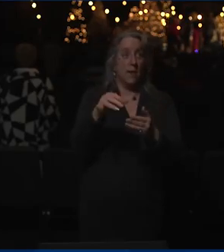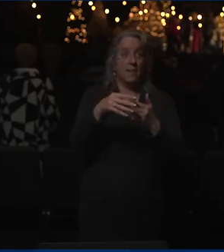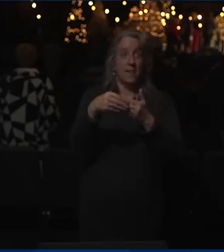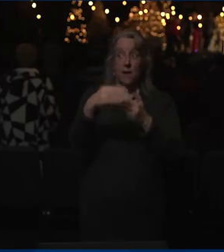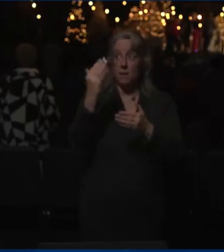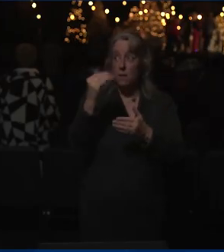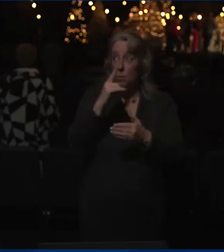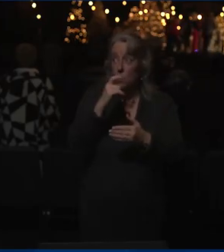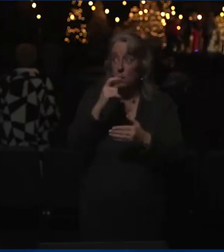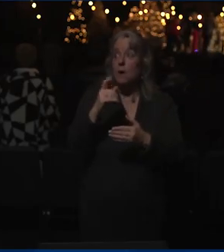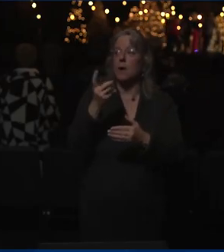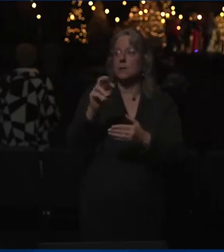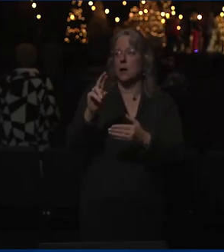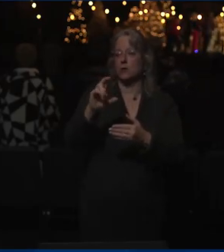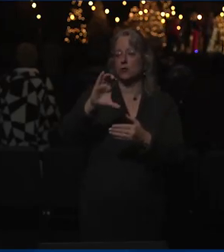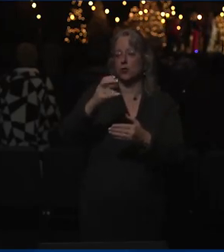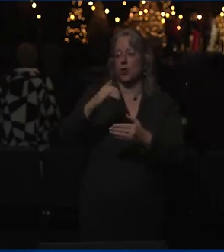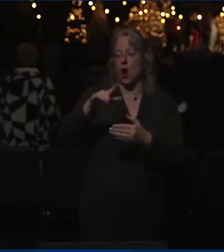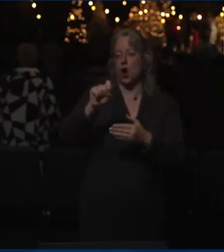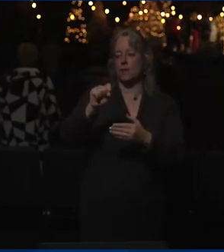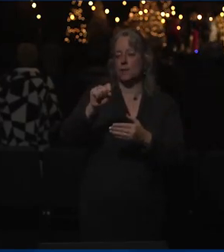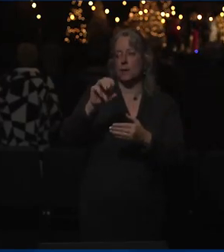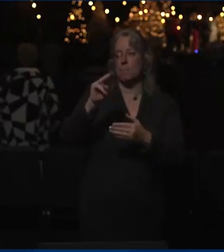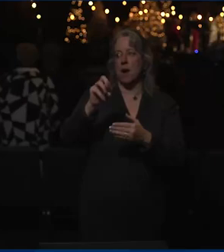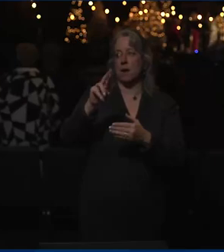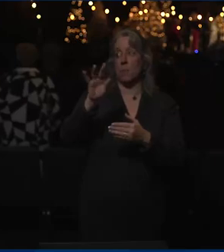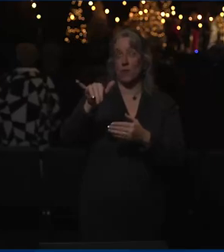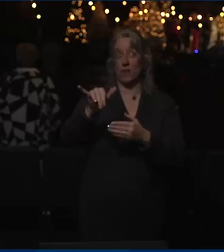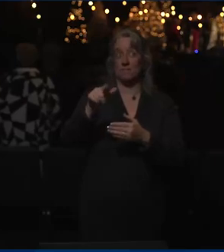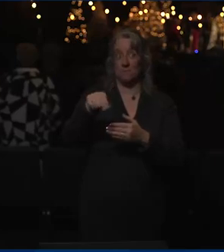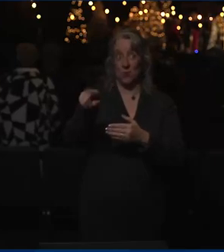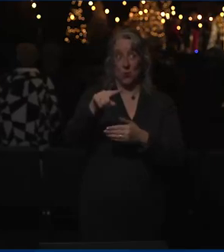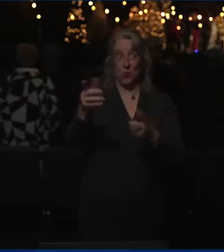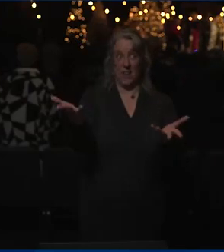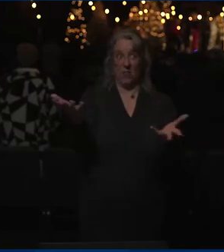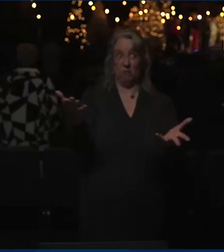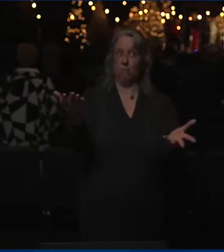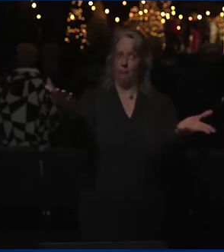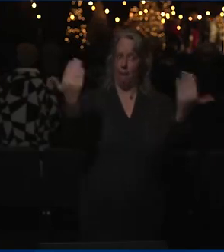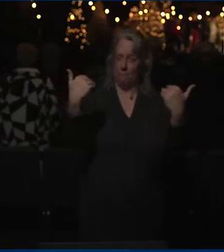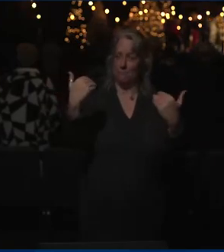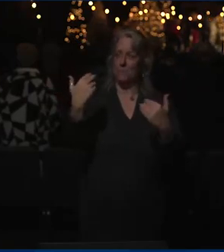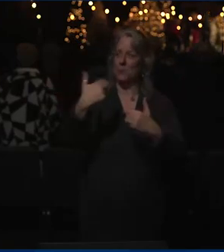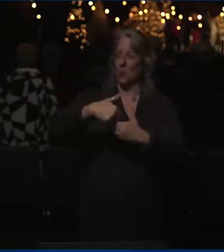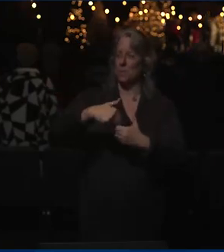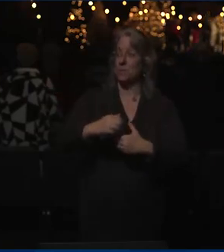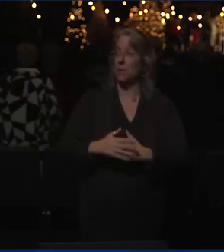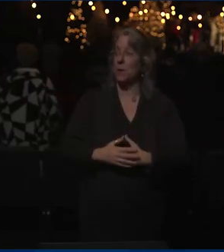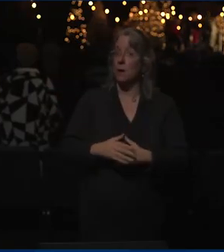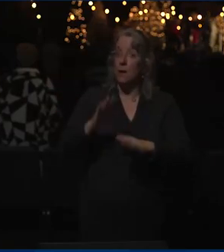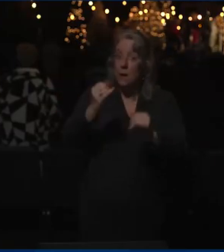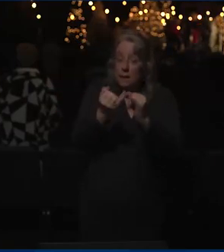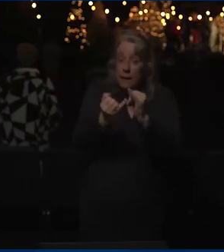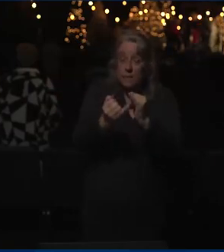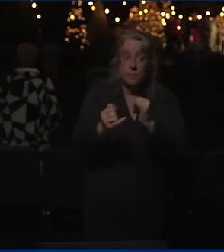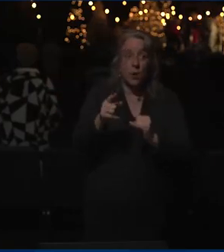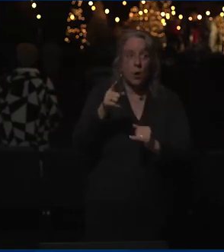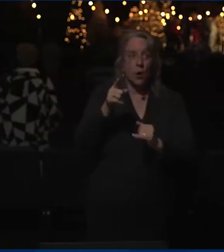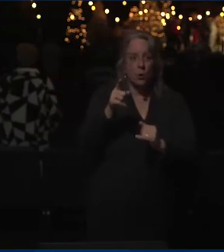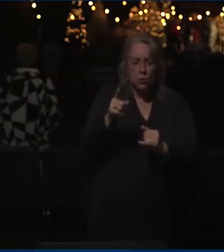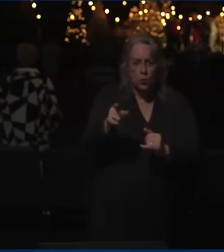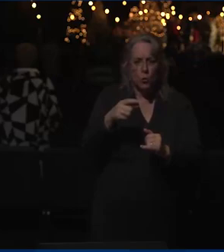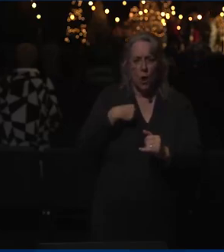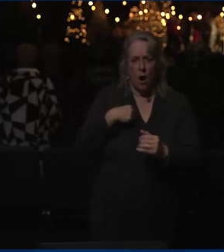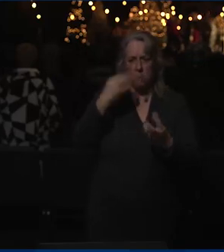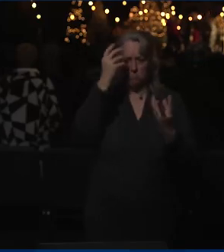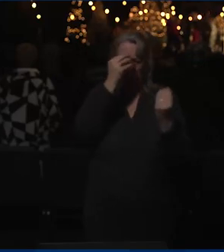you're around, would you come and join us for those? Lastly, if you're considering exploring the Christian faith in